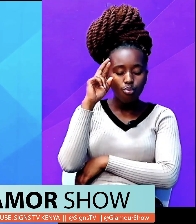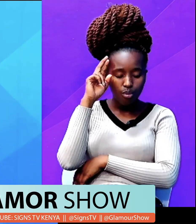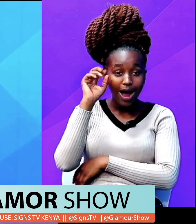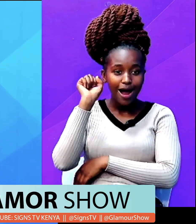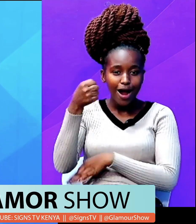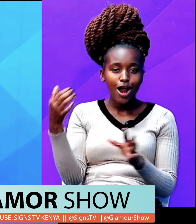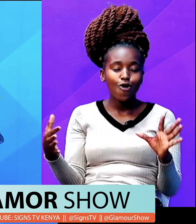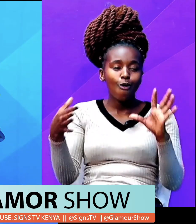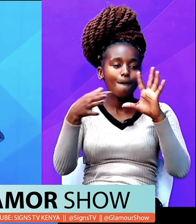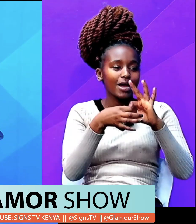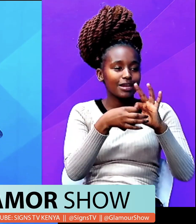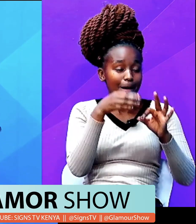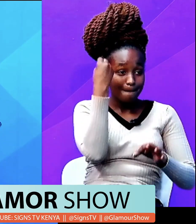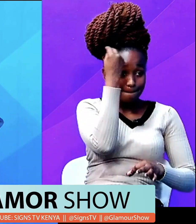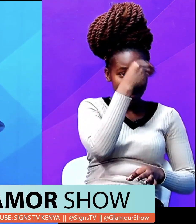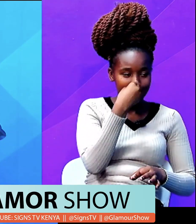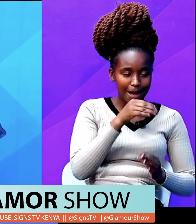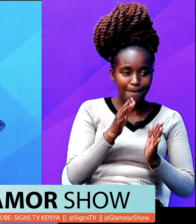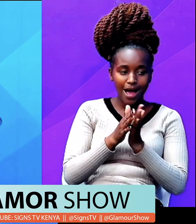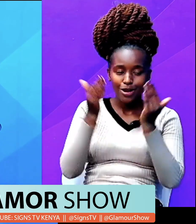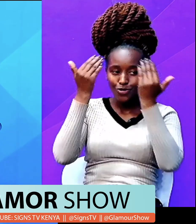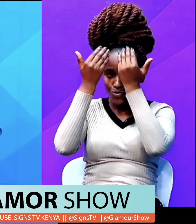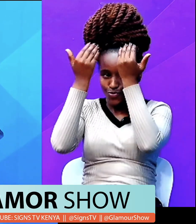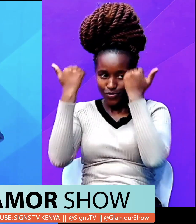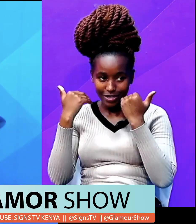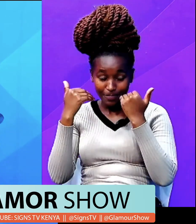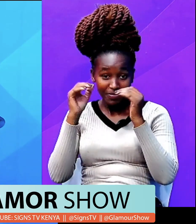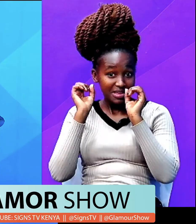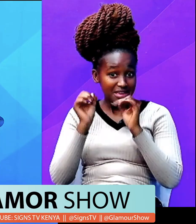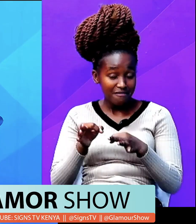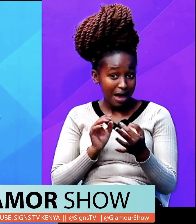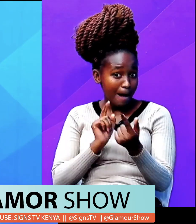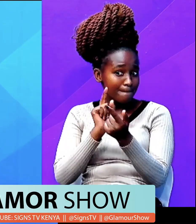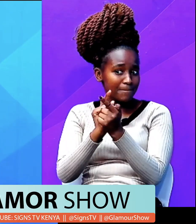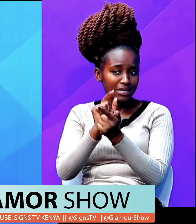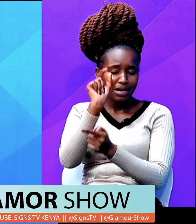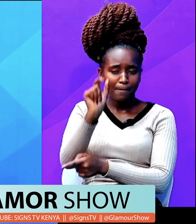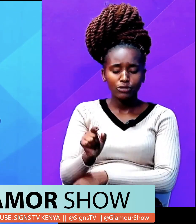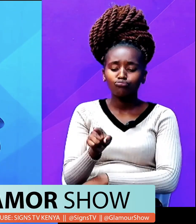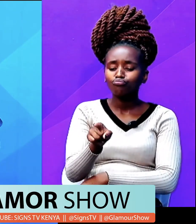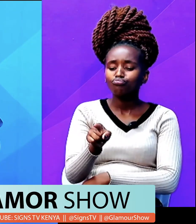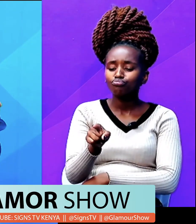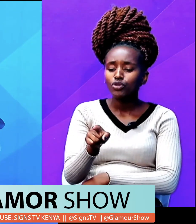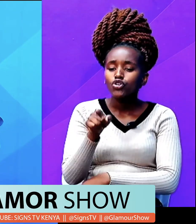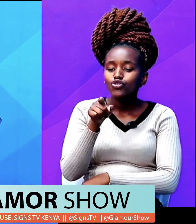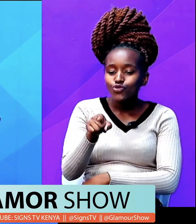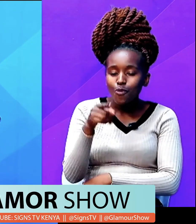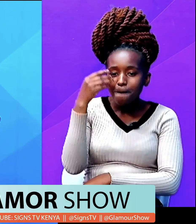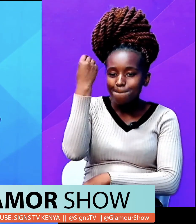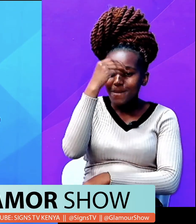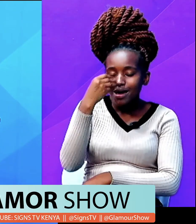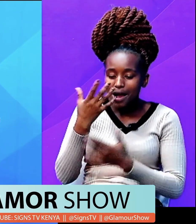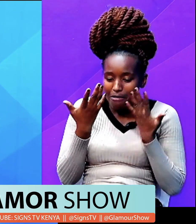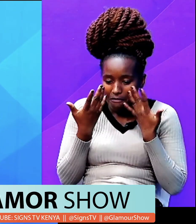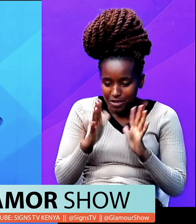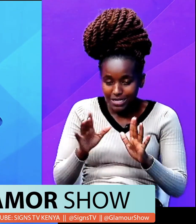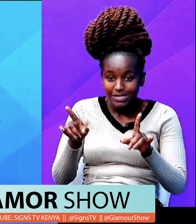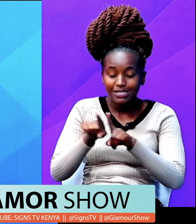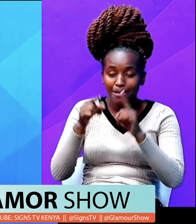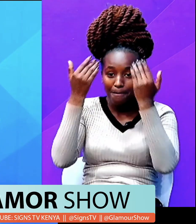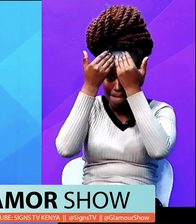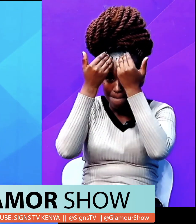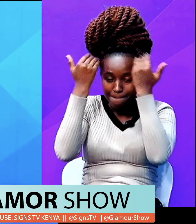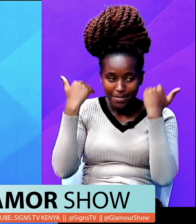wig services. And I was like, if a client can just come to me and get her wig and